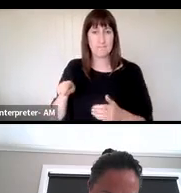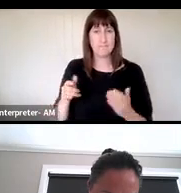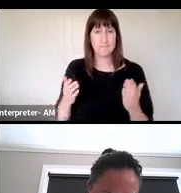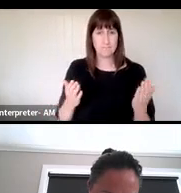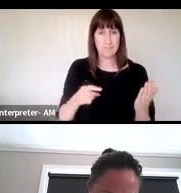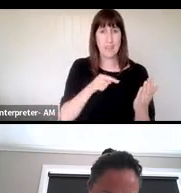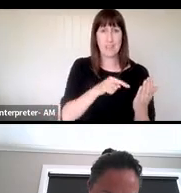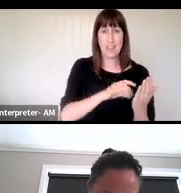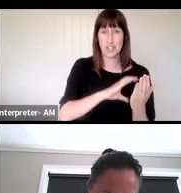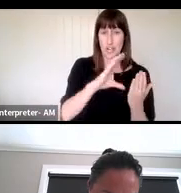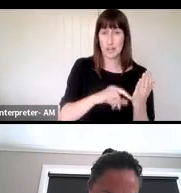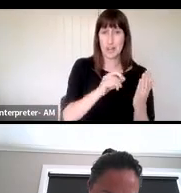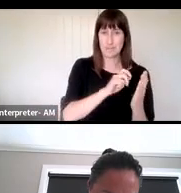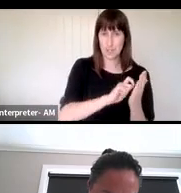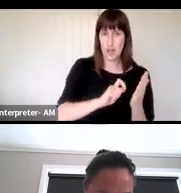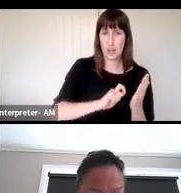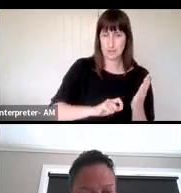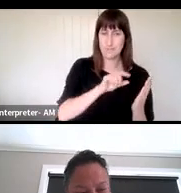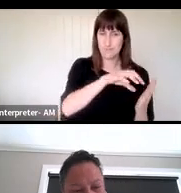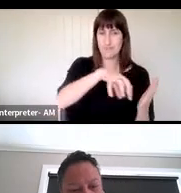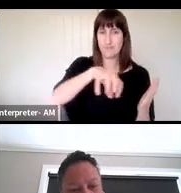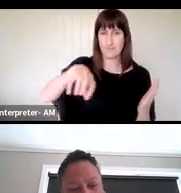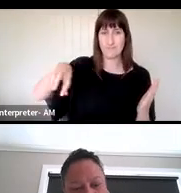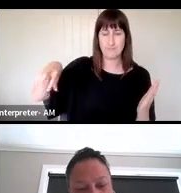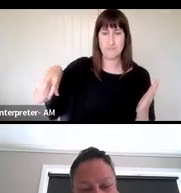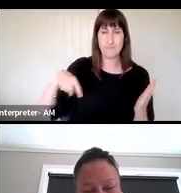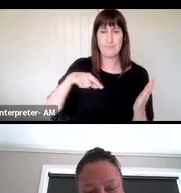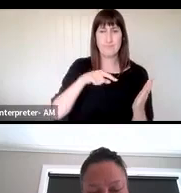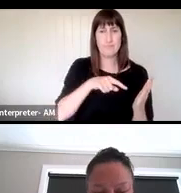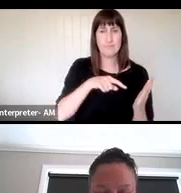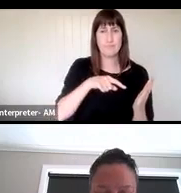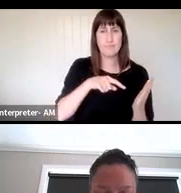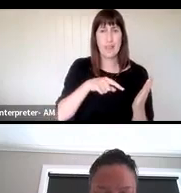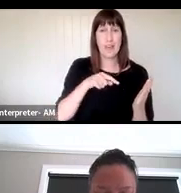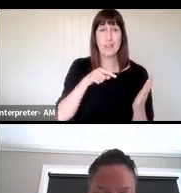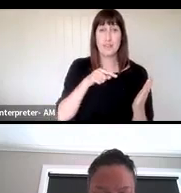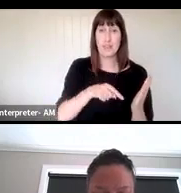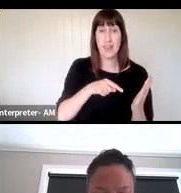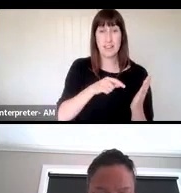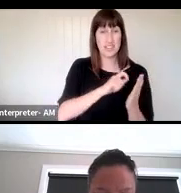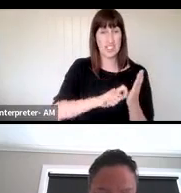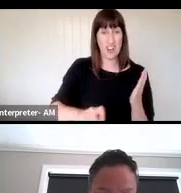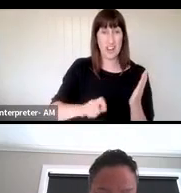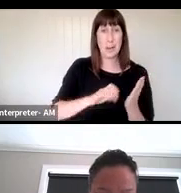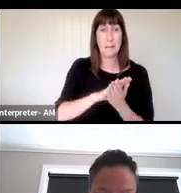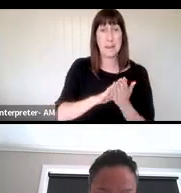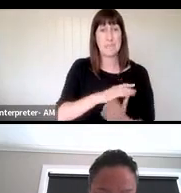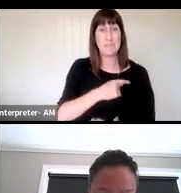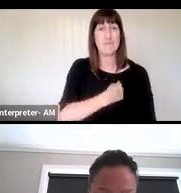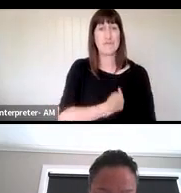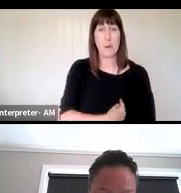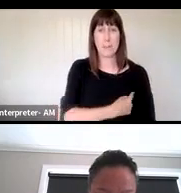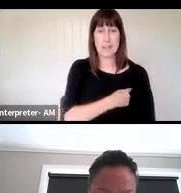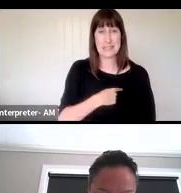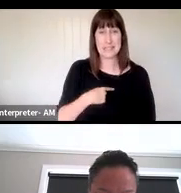government departments at that time, or part of that charter, is a promise to make